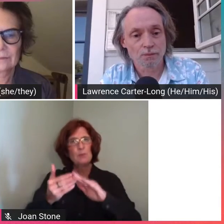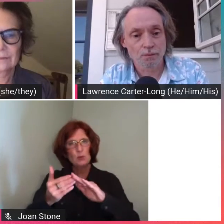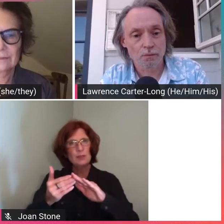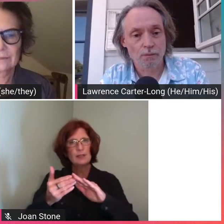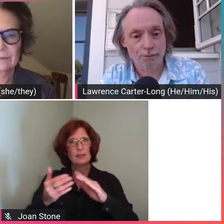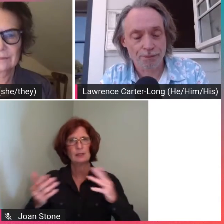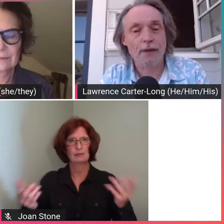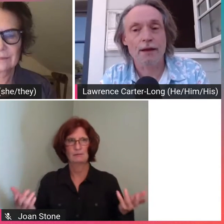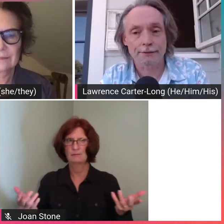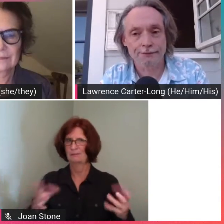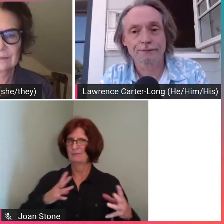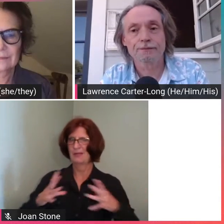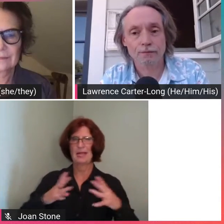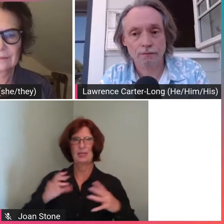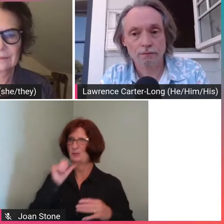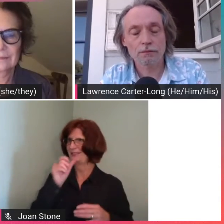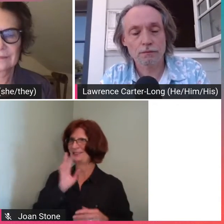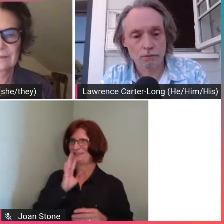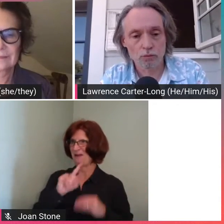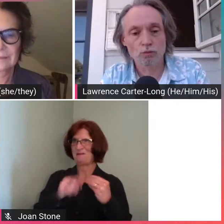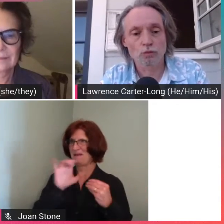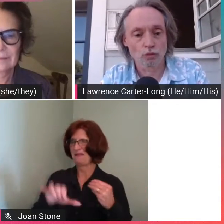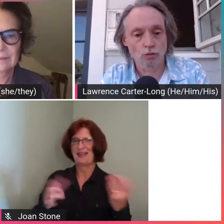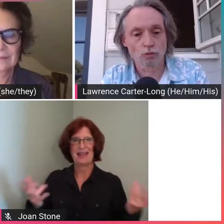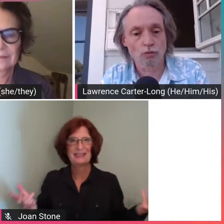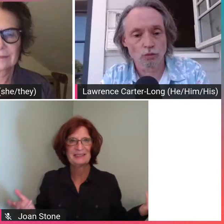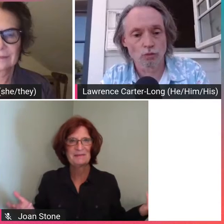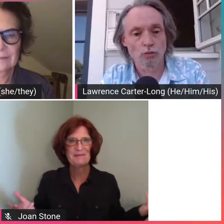not in Hollywood. Documentaries,